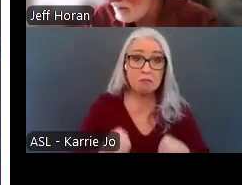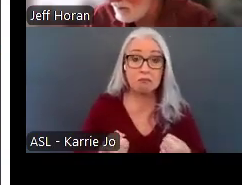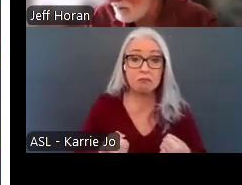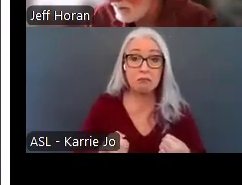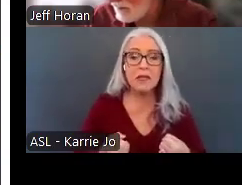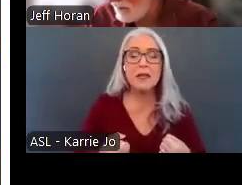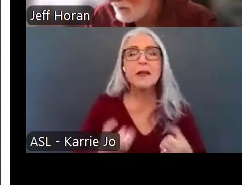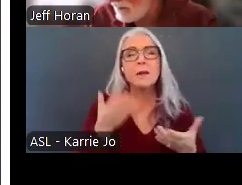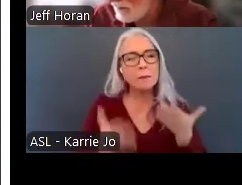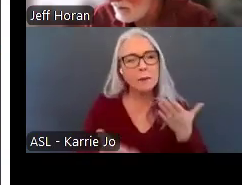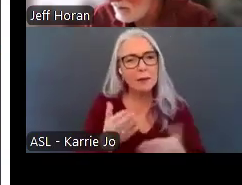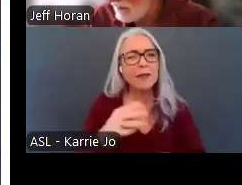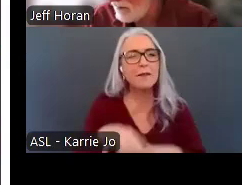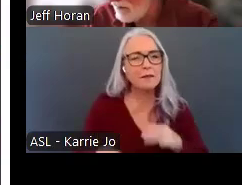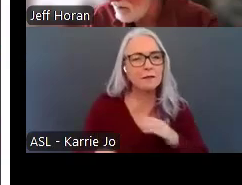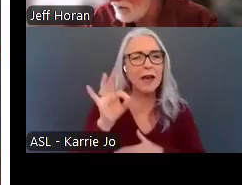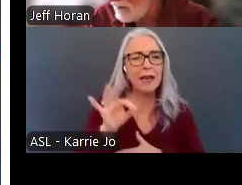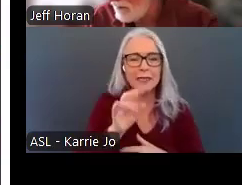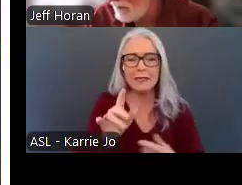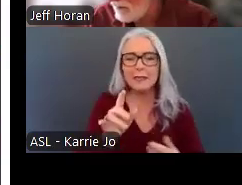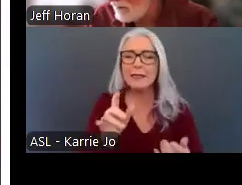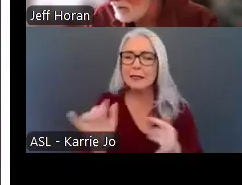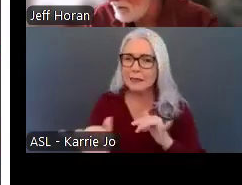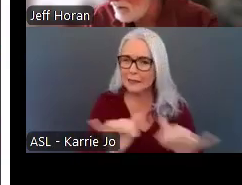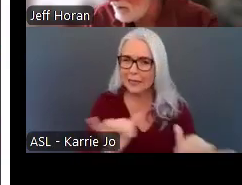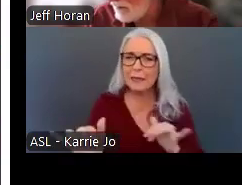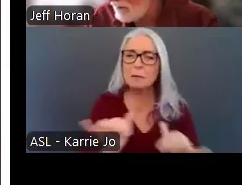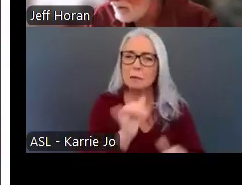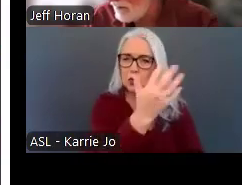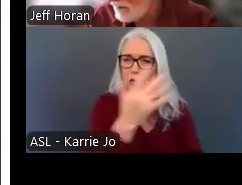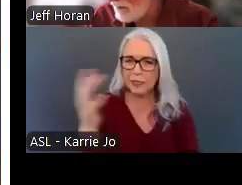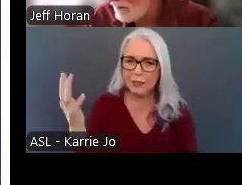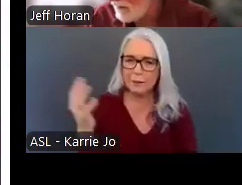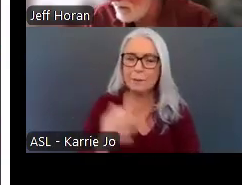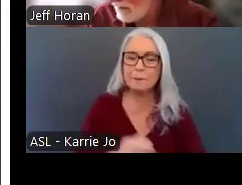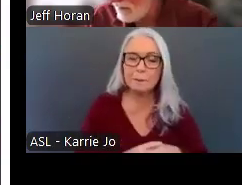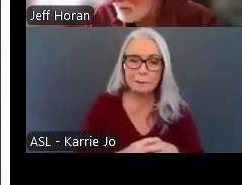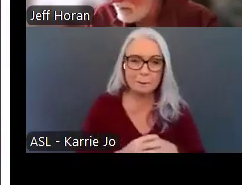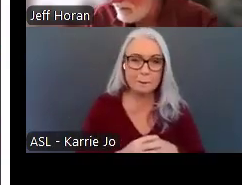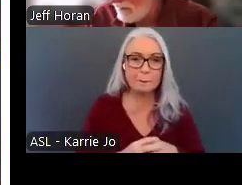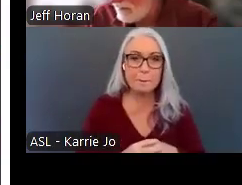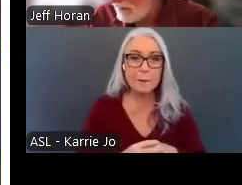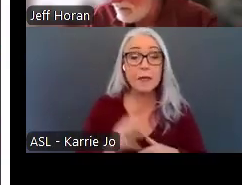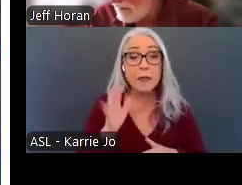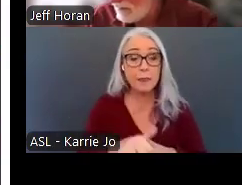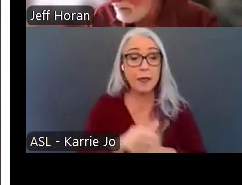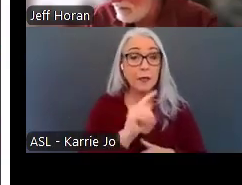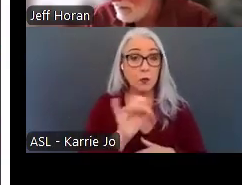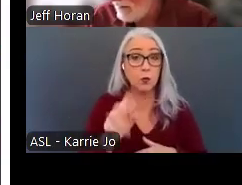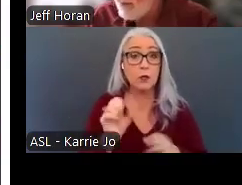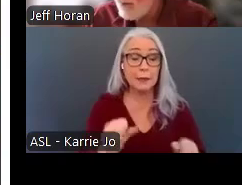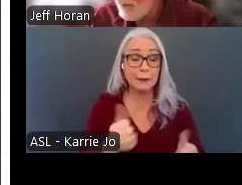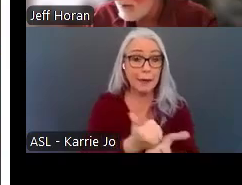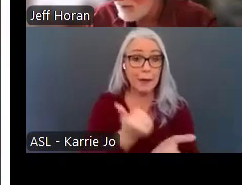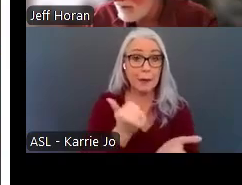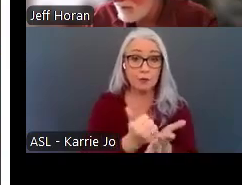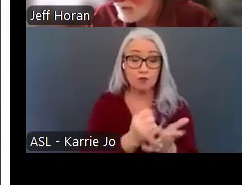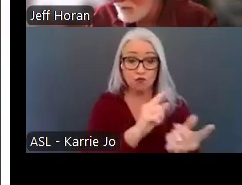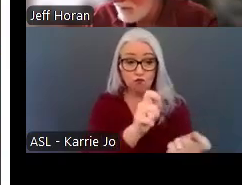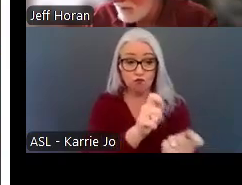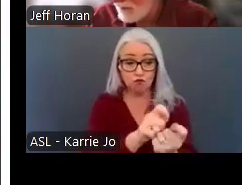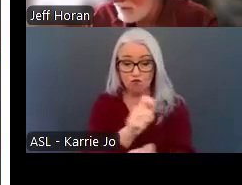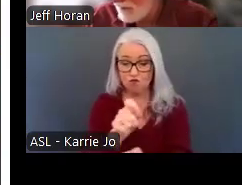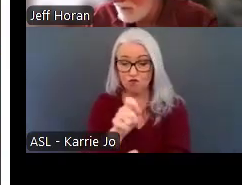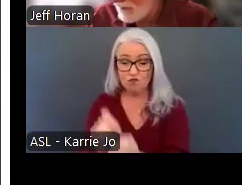you may find trees of that species. But this tool can be used to make those refinements. So next